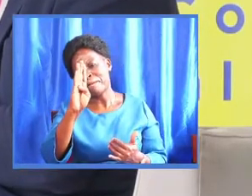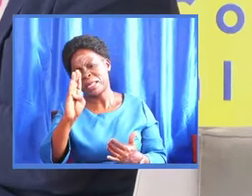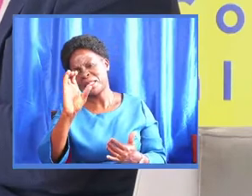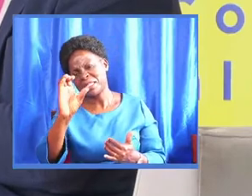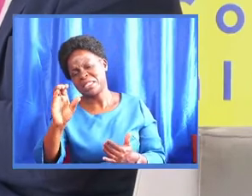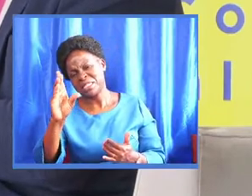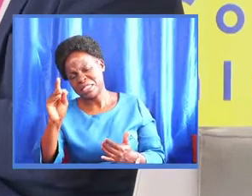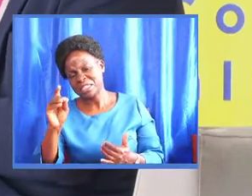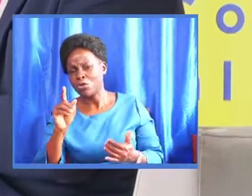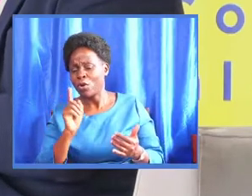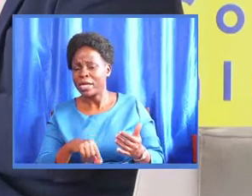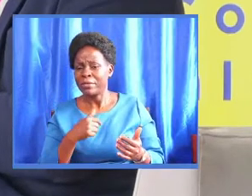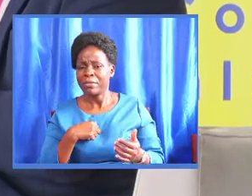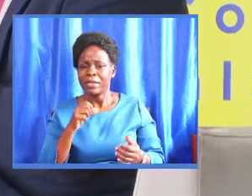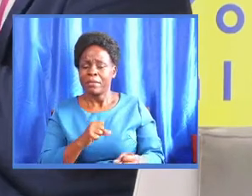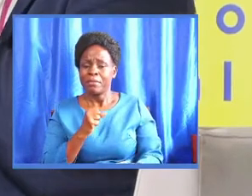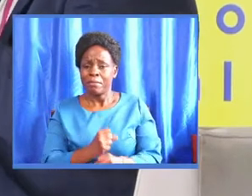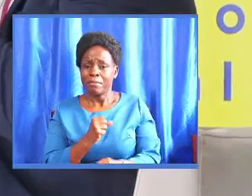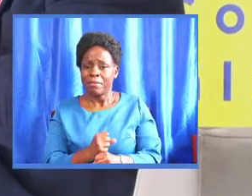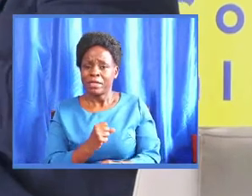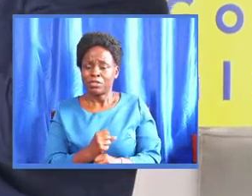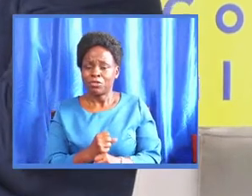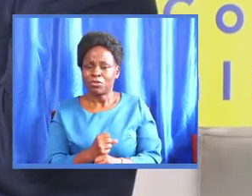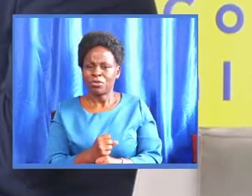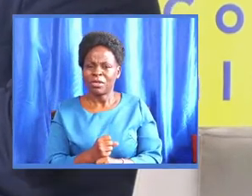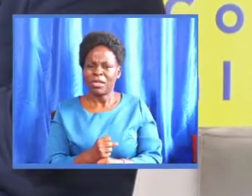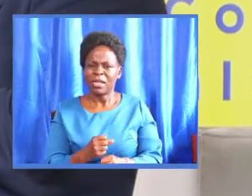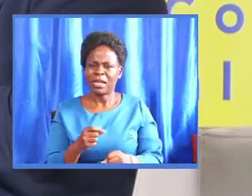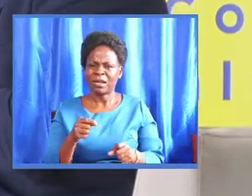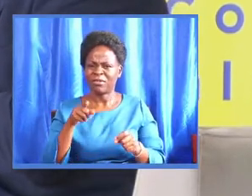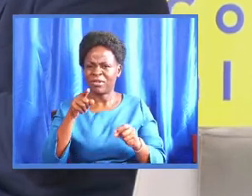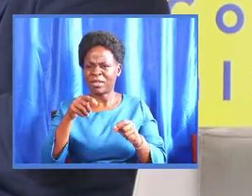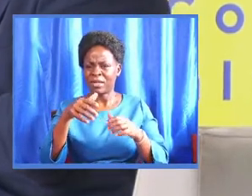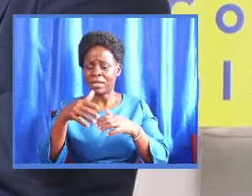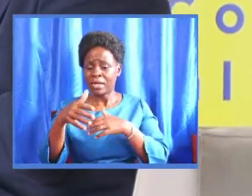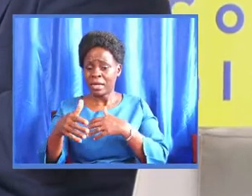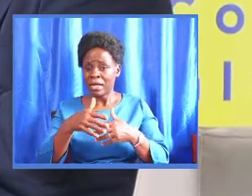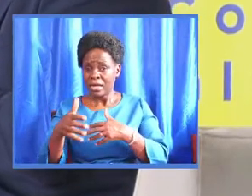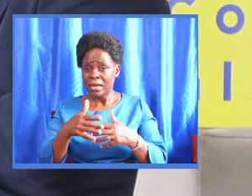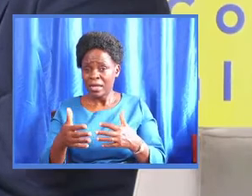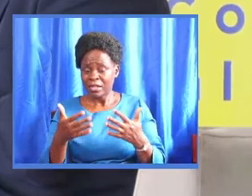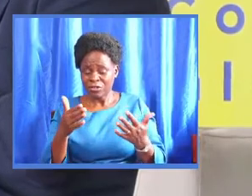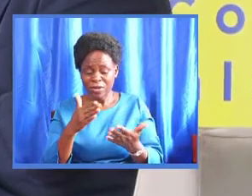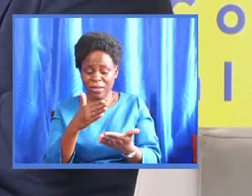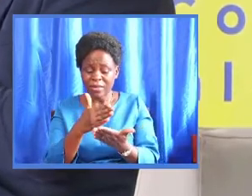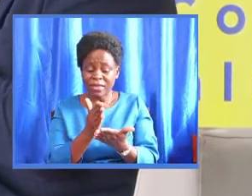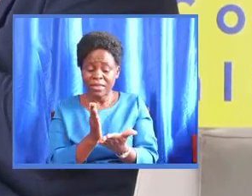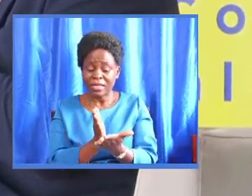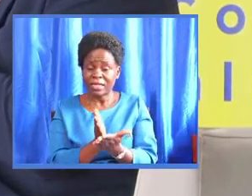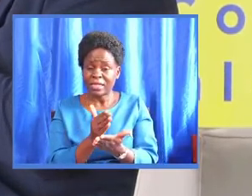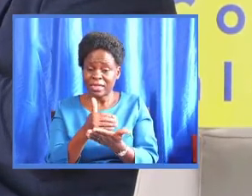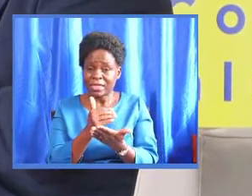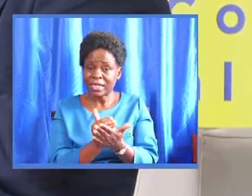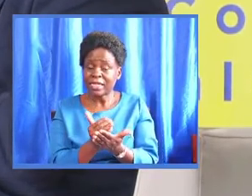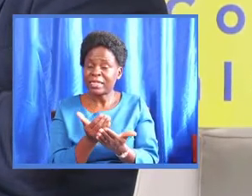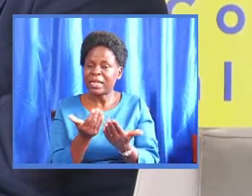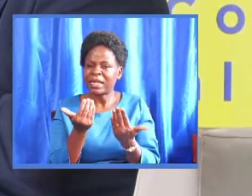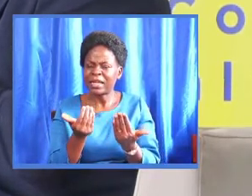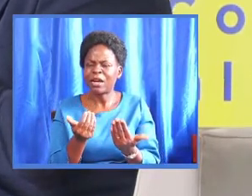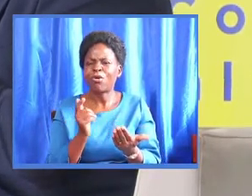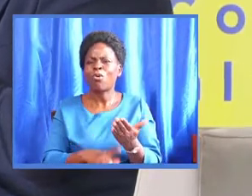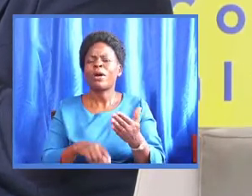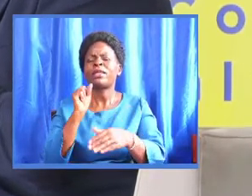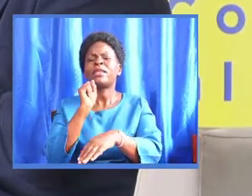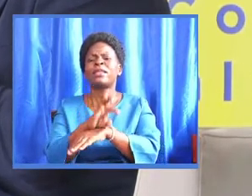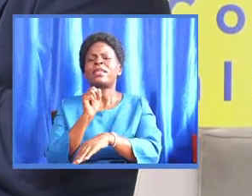am I supposed to do here and there? So as the industry as it is now, the sector, what advice